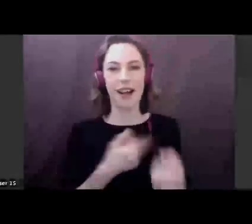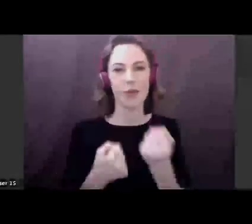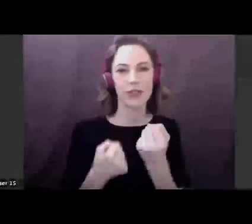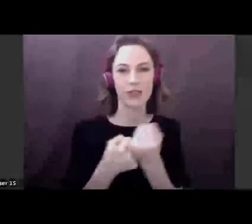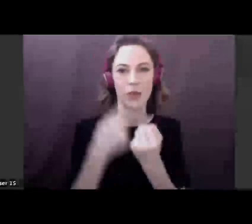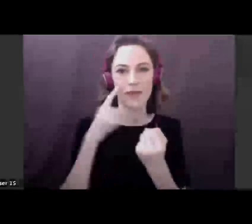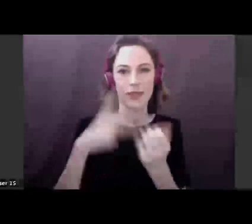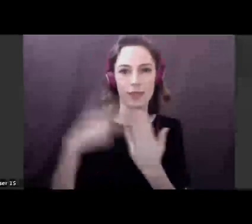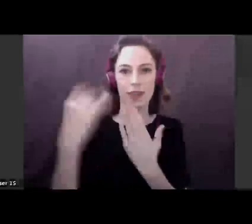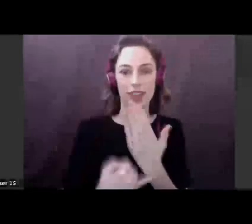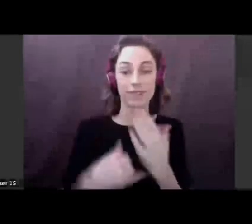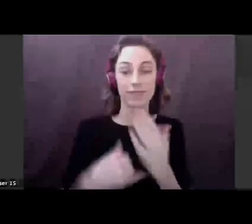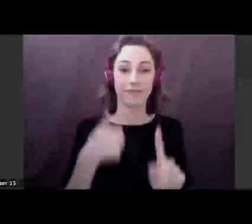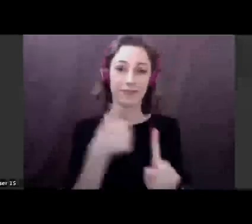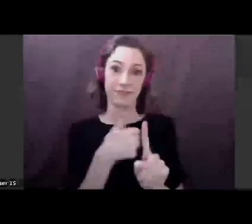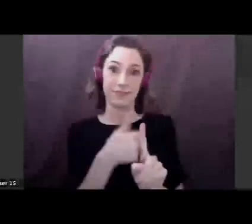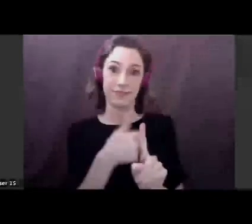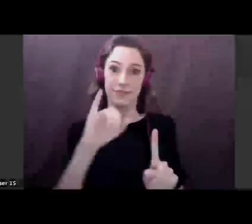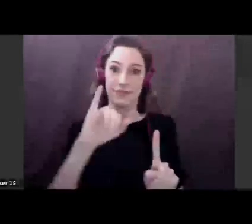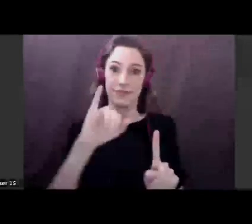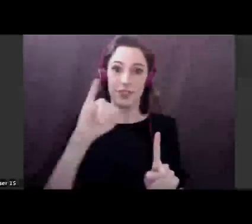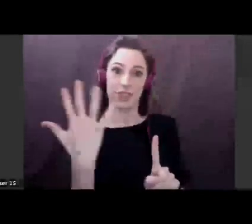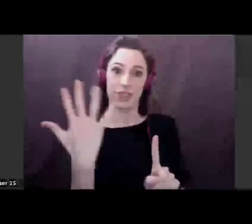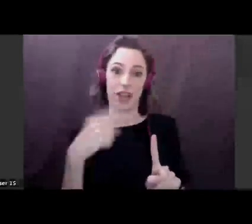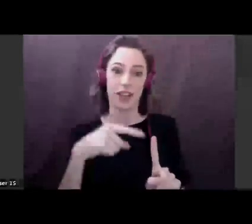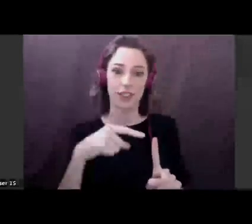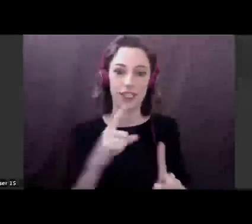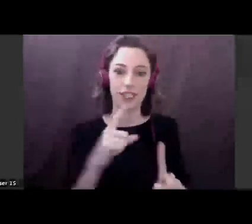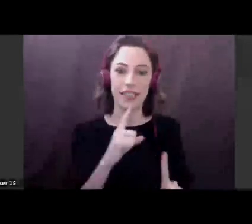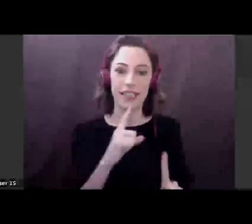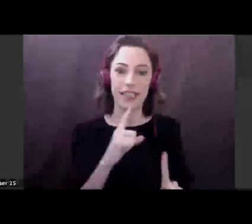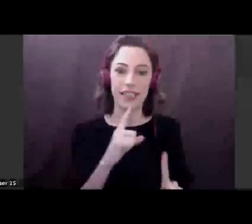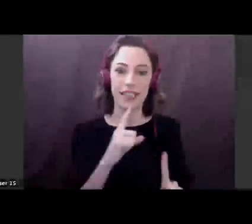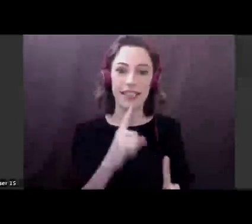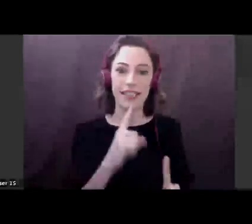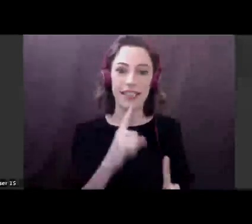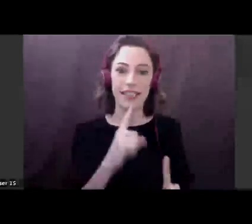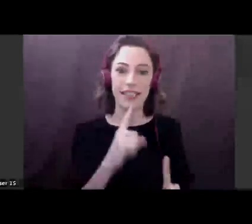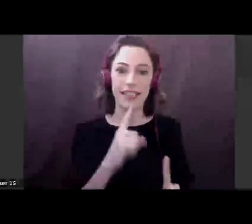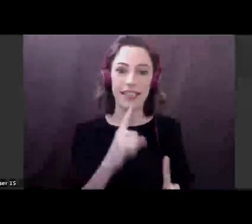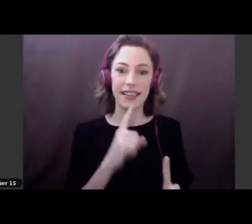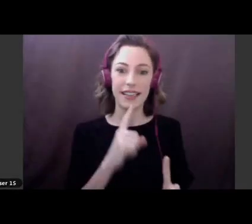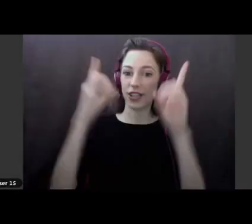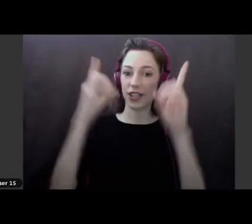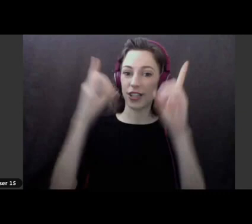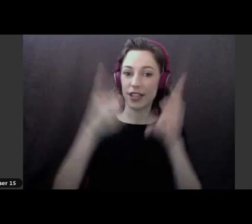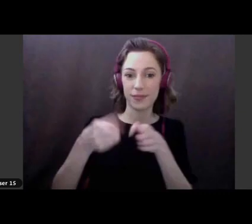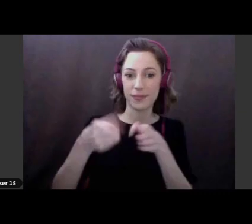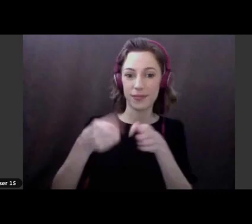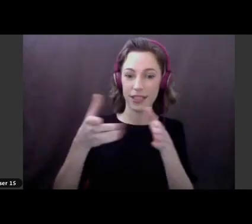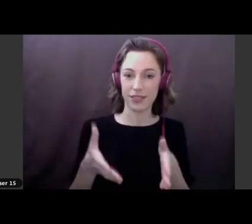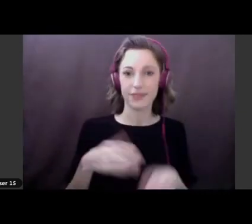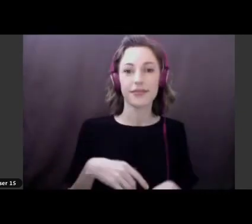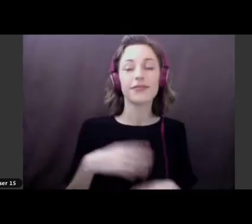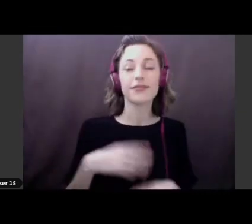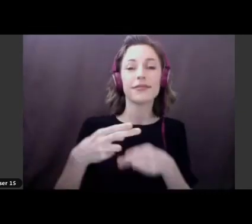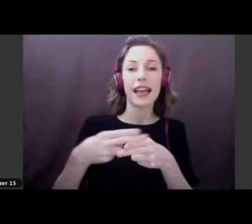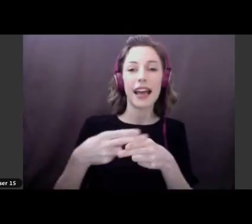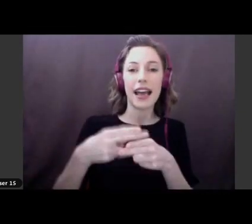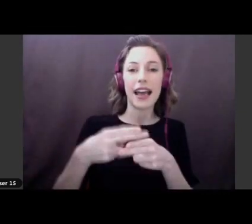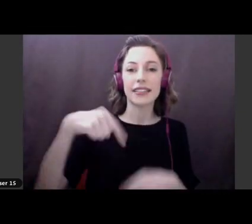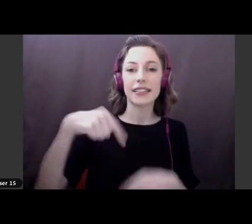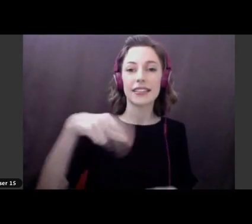inclusive education specialist. He's the acting Quest team lead, and he leads the disability portfolio at USAID's Office